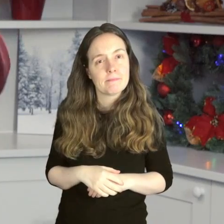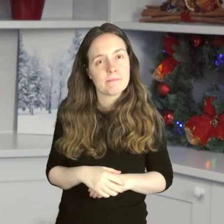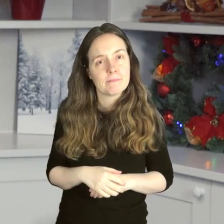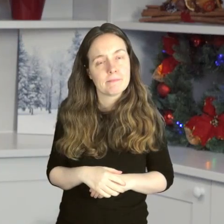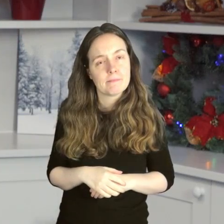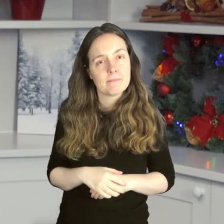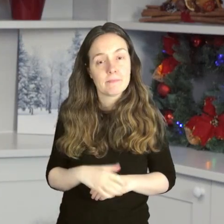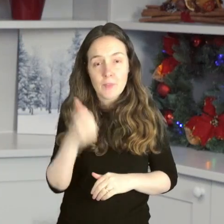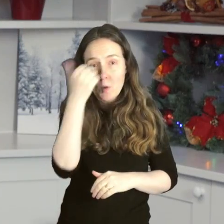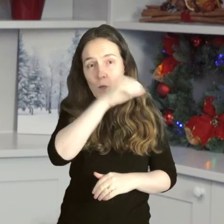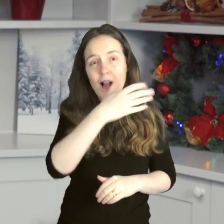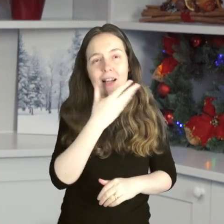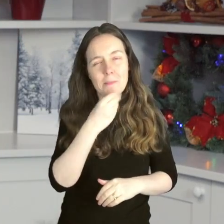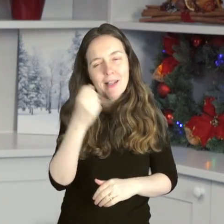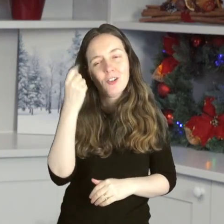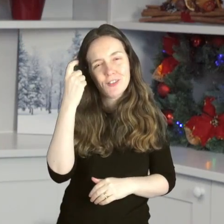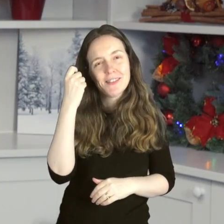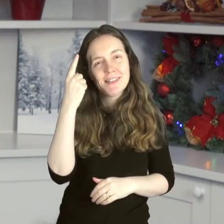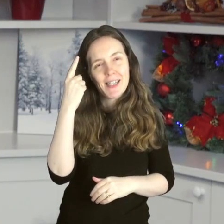The wise men understood it.